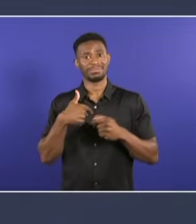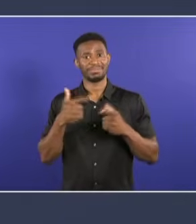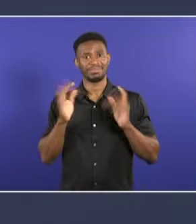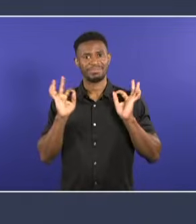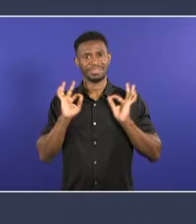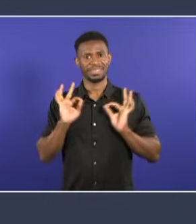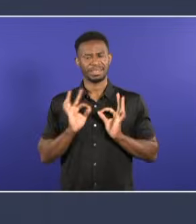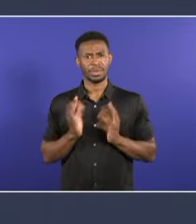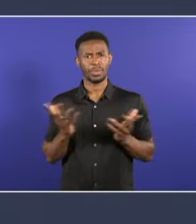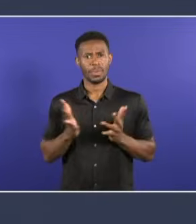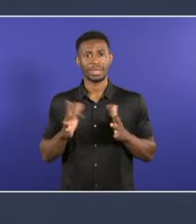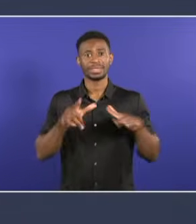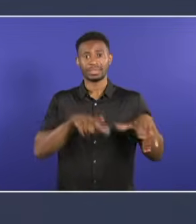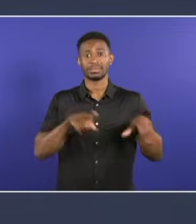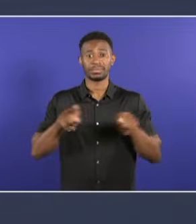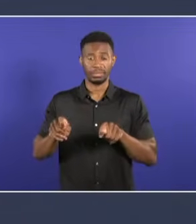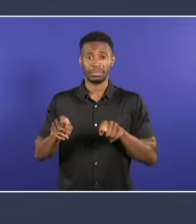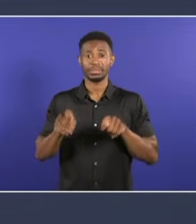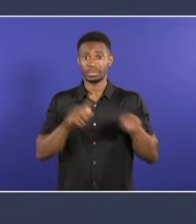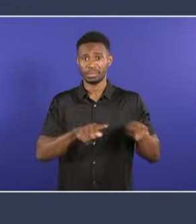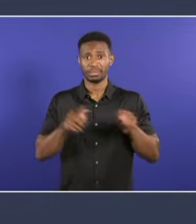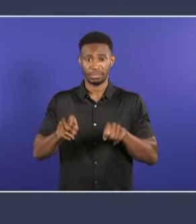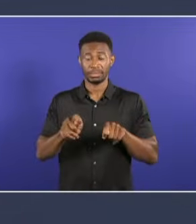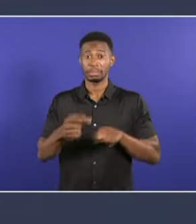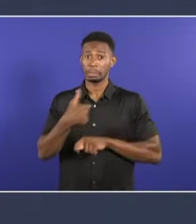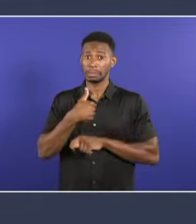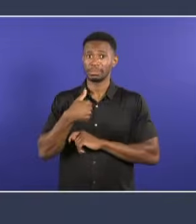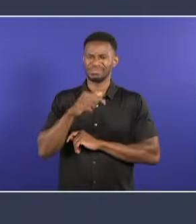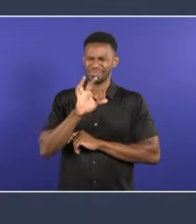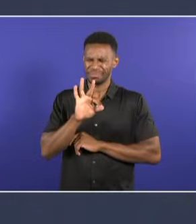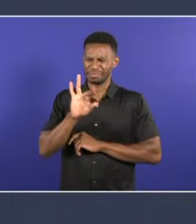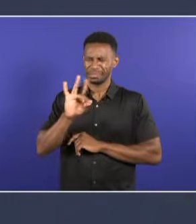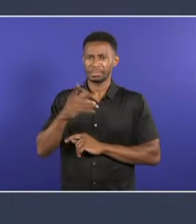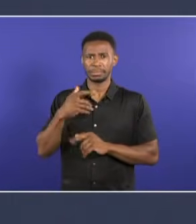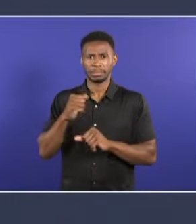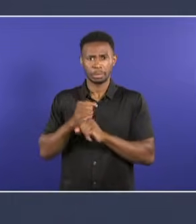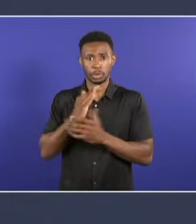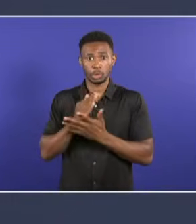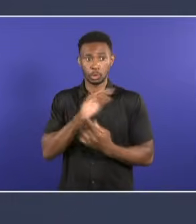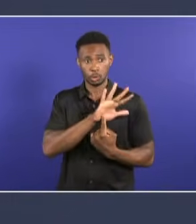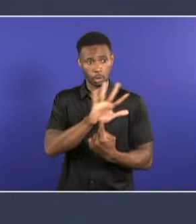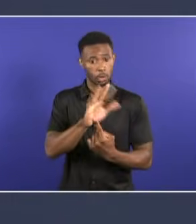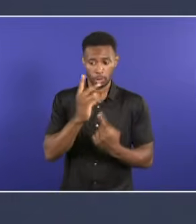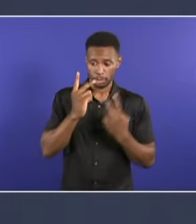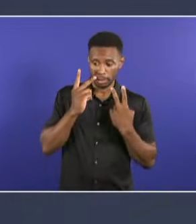single day to demonstrate that we govern well for everyone.